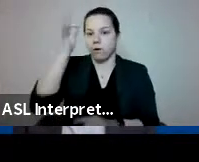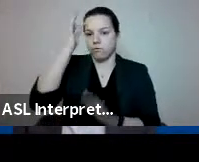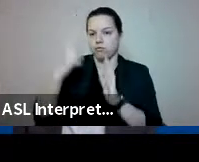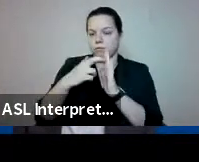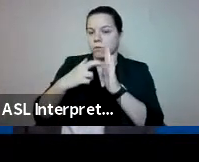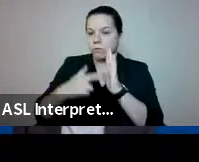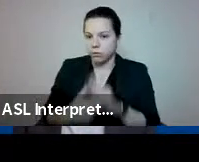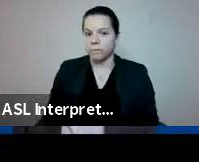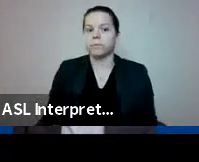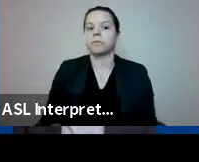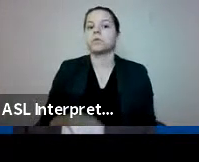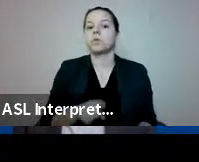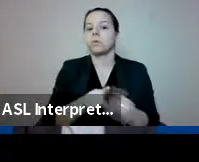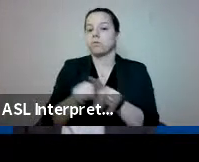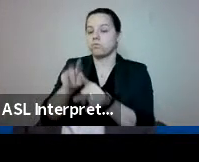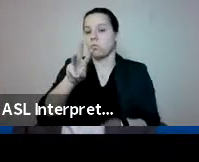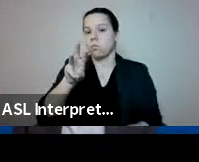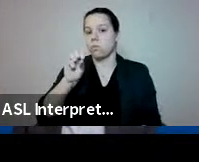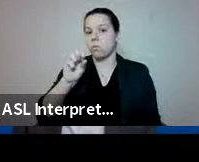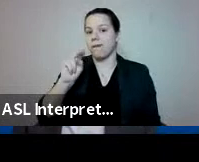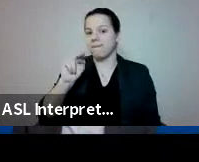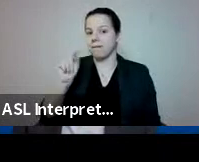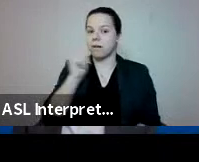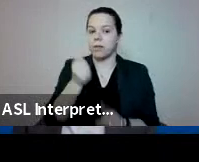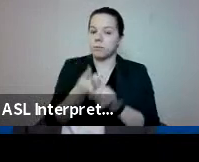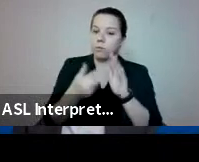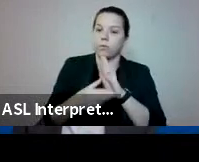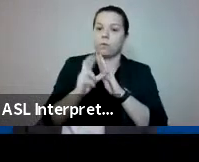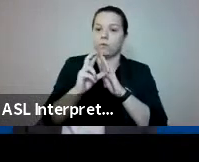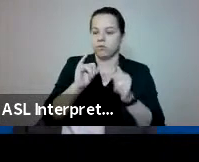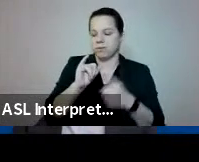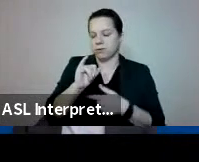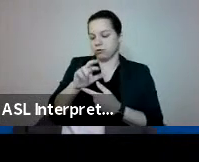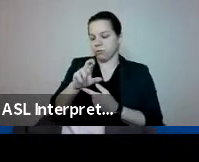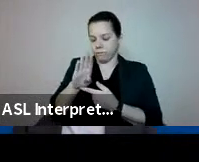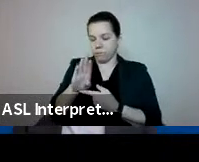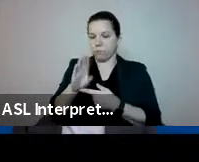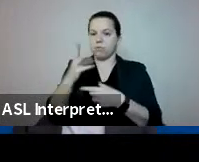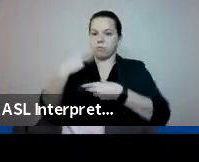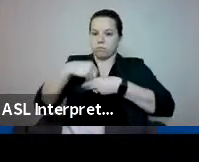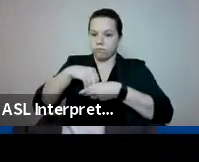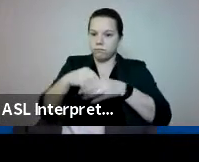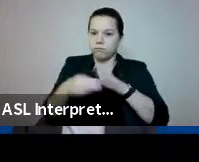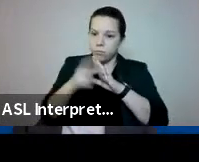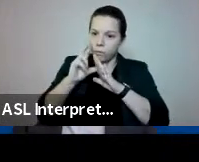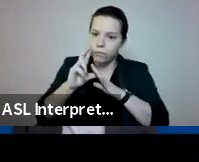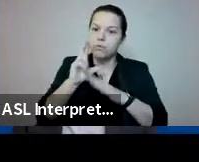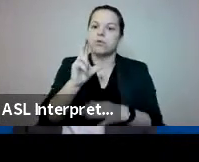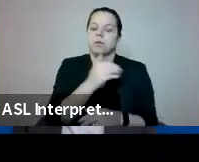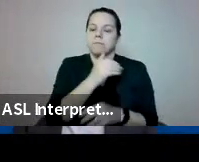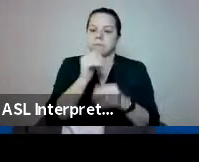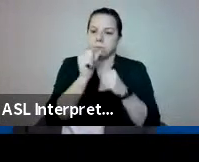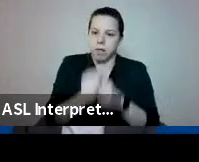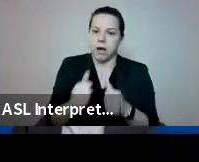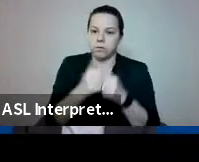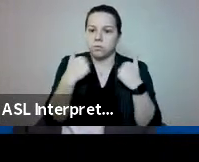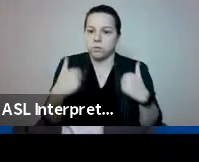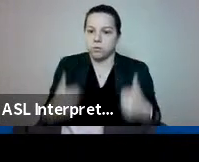Additionally, WestDOT's Internal Review Board reviewed the procedures, survey, and materials to ensure compliance with human